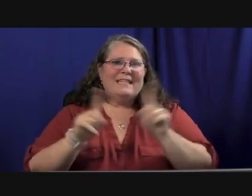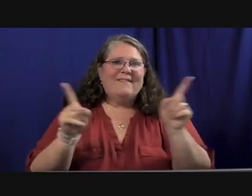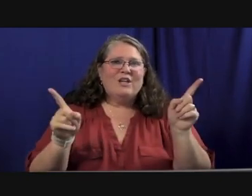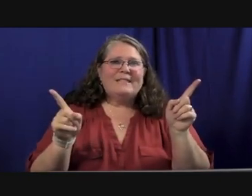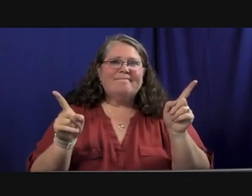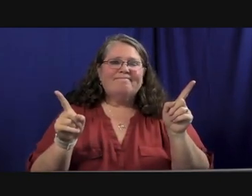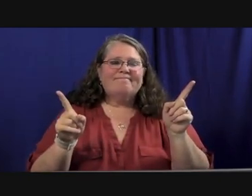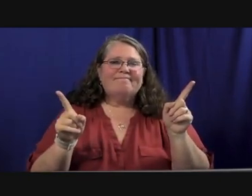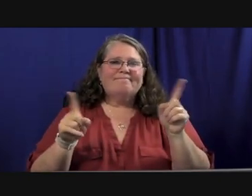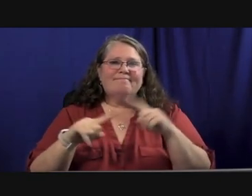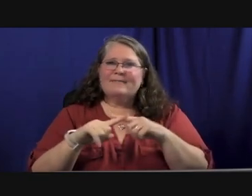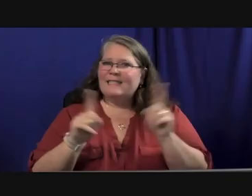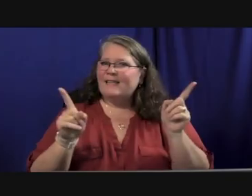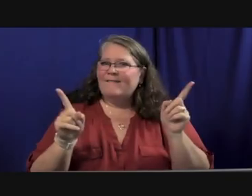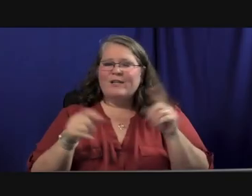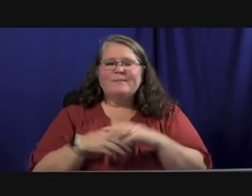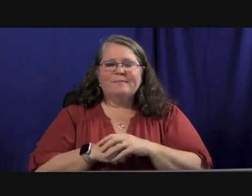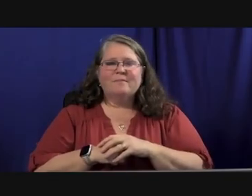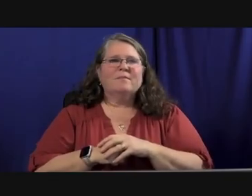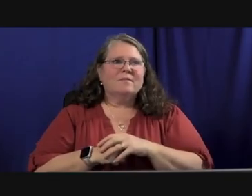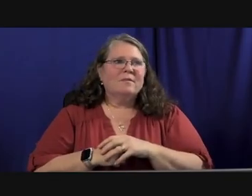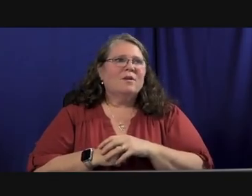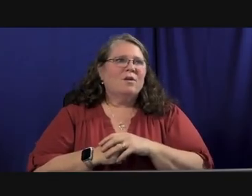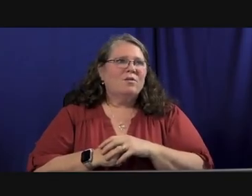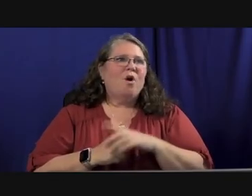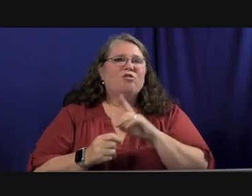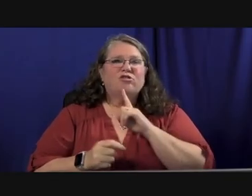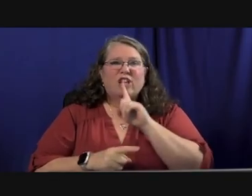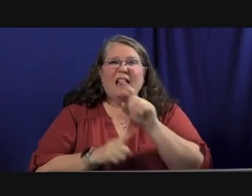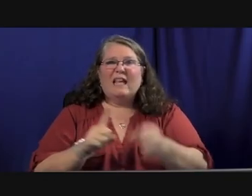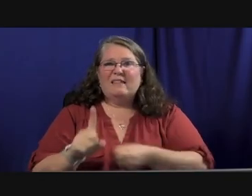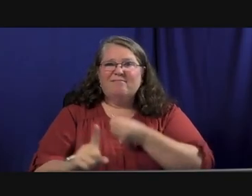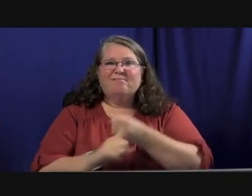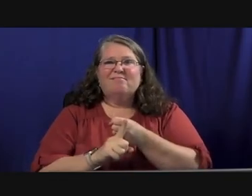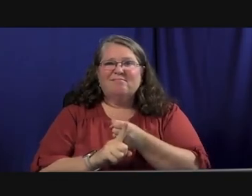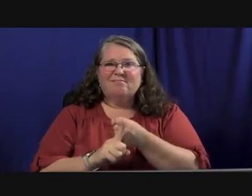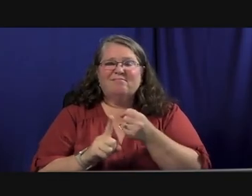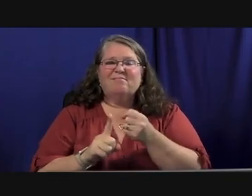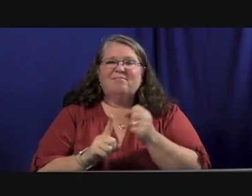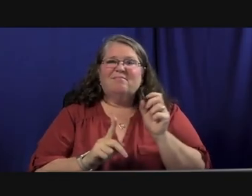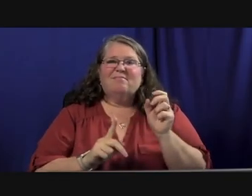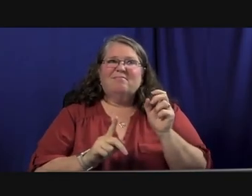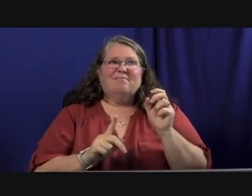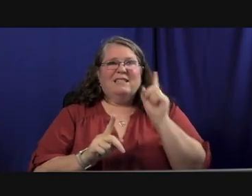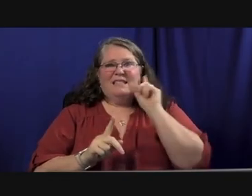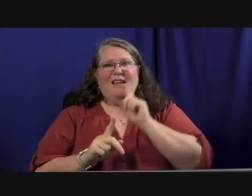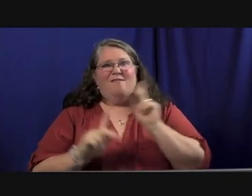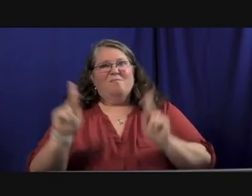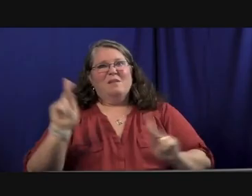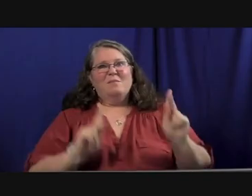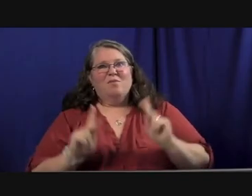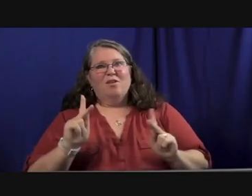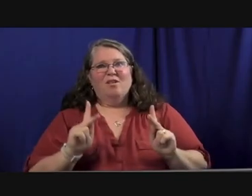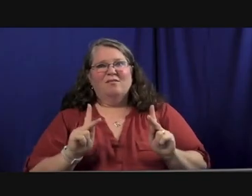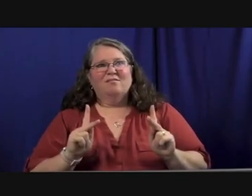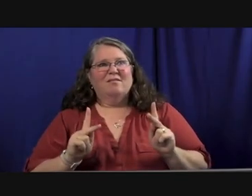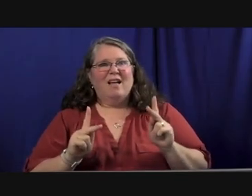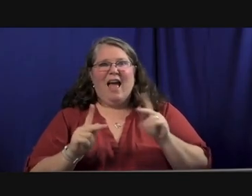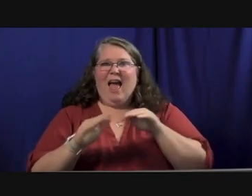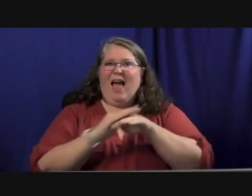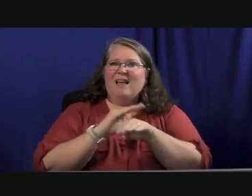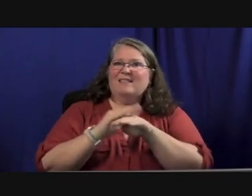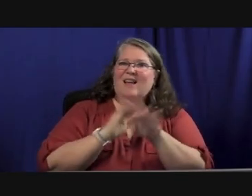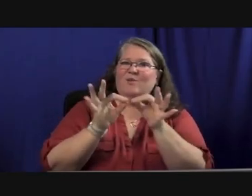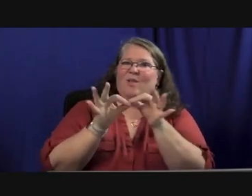words. So there's a huge difference there on how they really process information. And that has